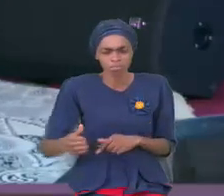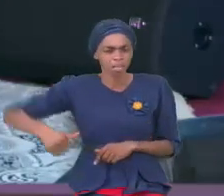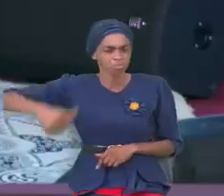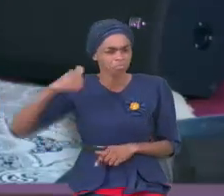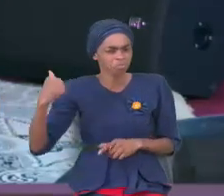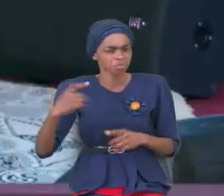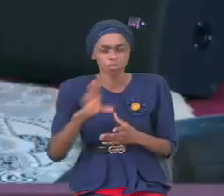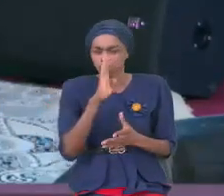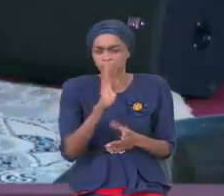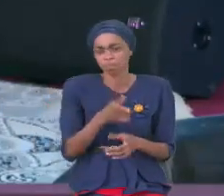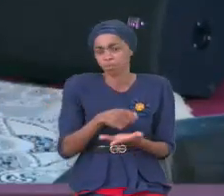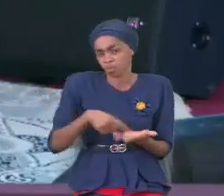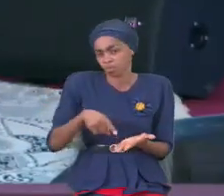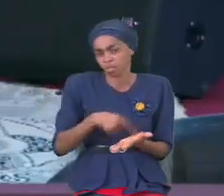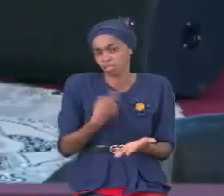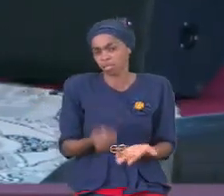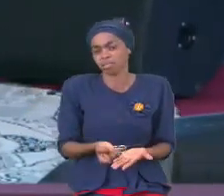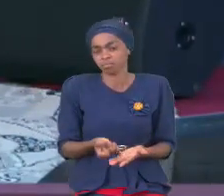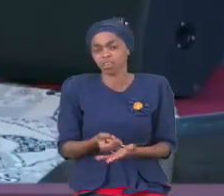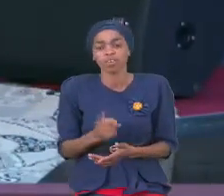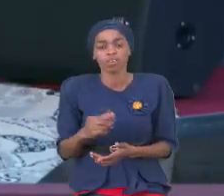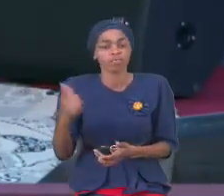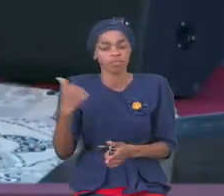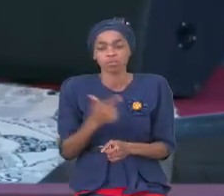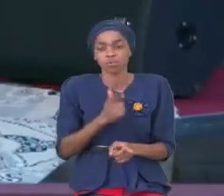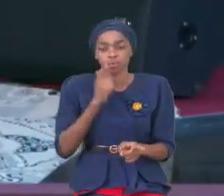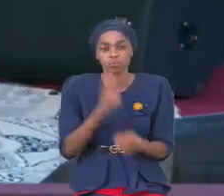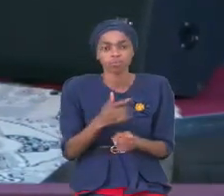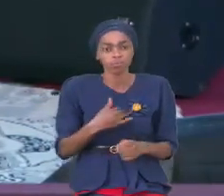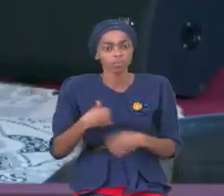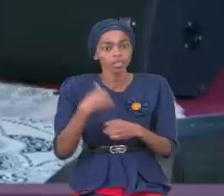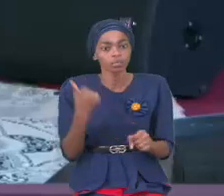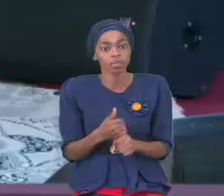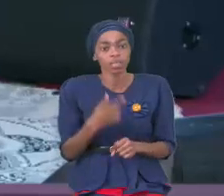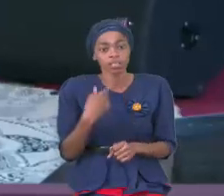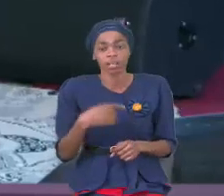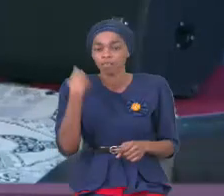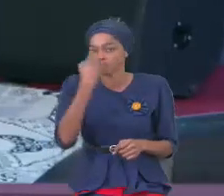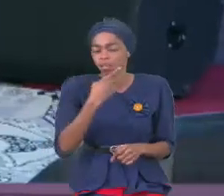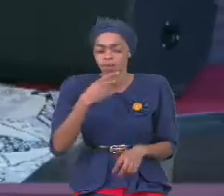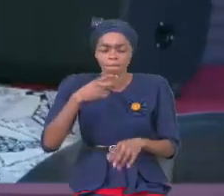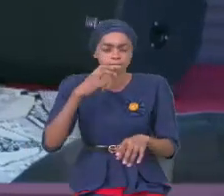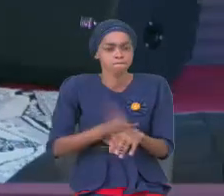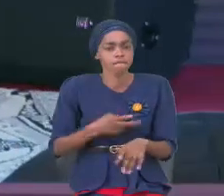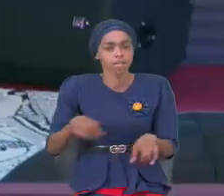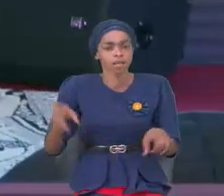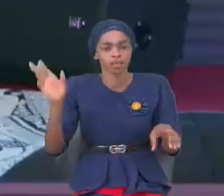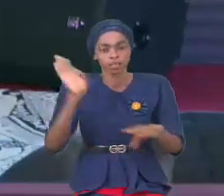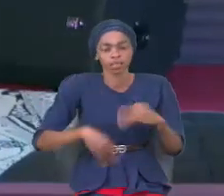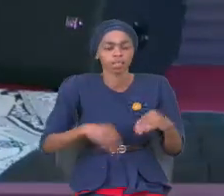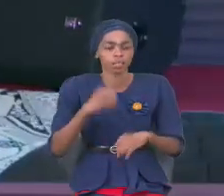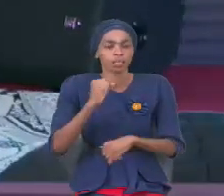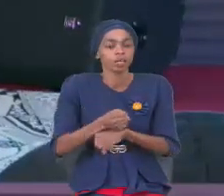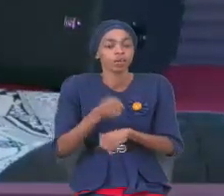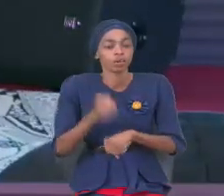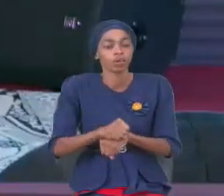receive correction. They have made their faces harder than a rock, and they